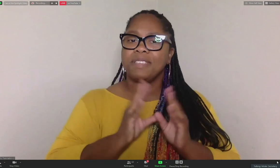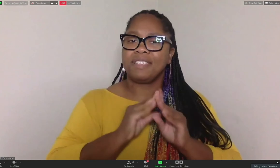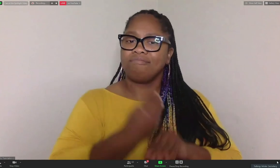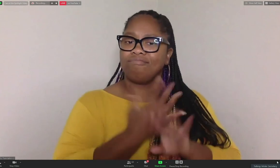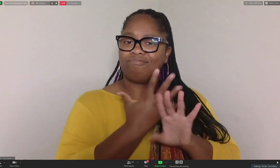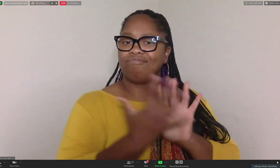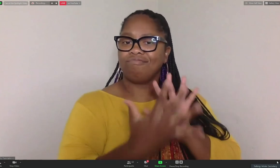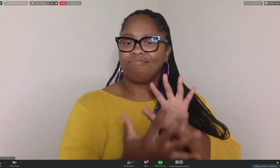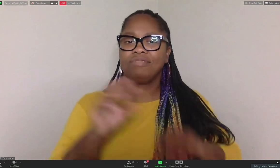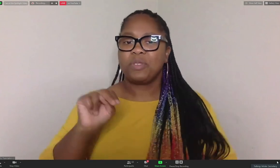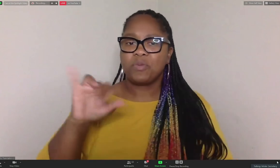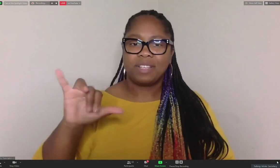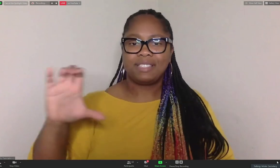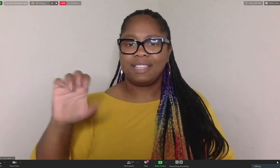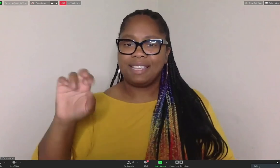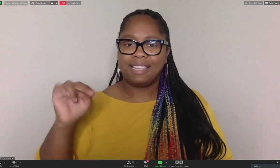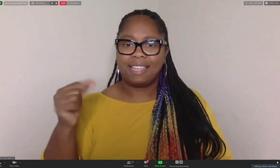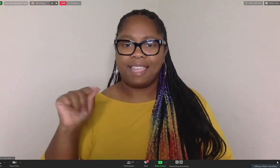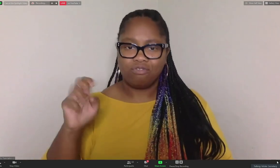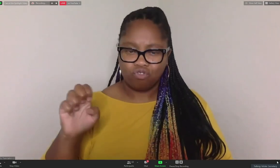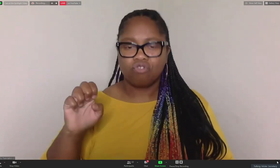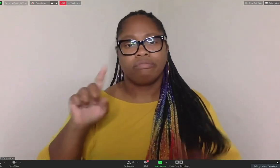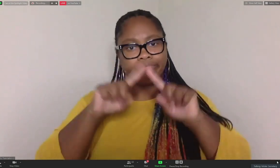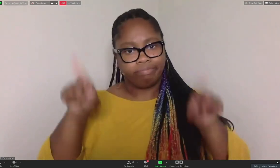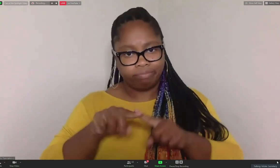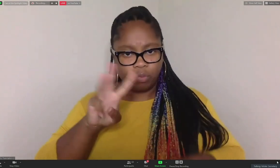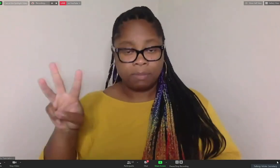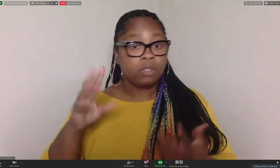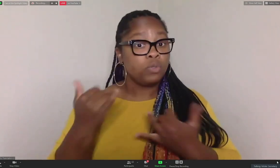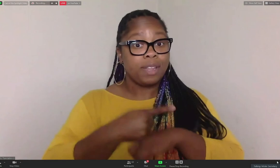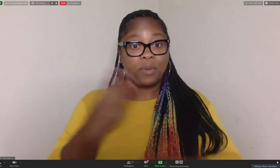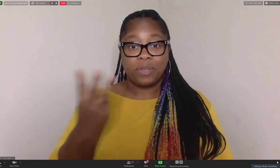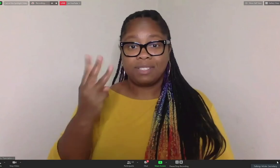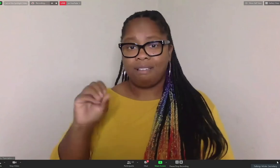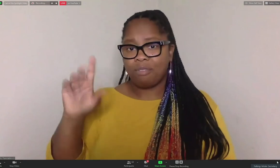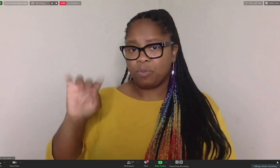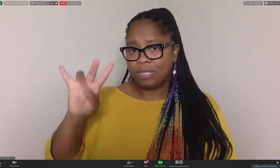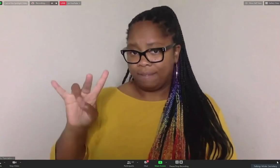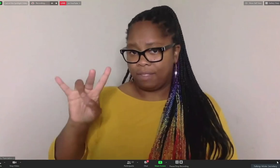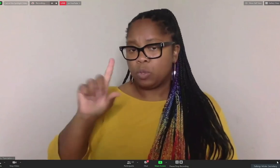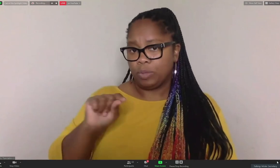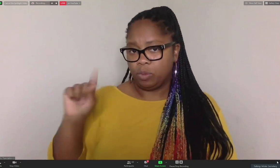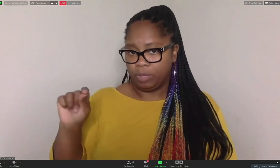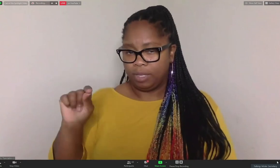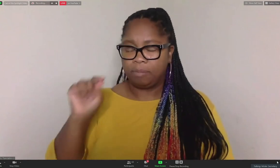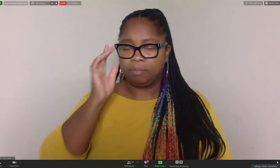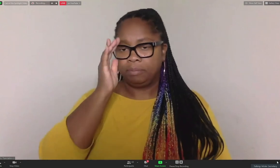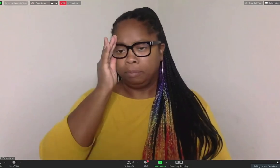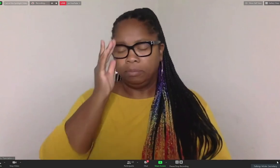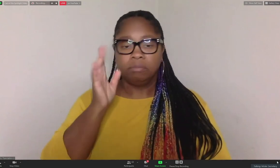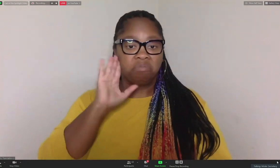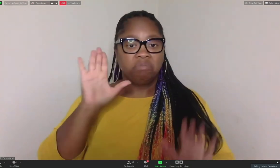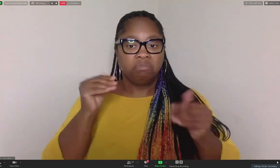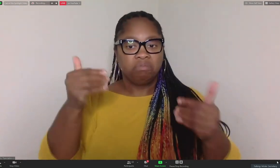the NYC Engage portal. Today is Wednesday, October 7th, 2020. I will now